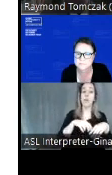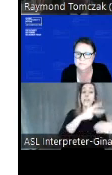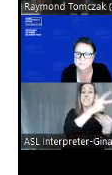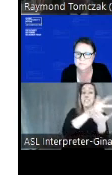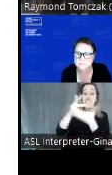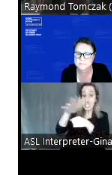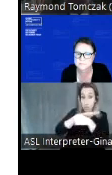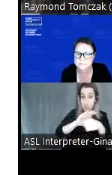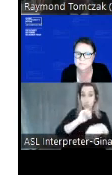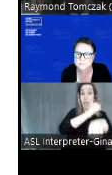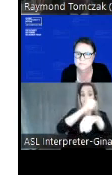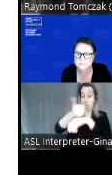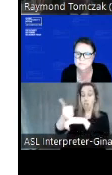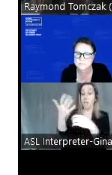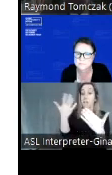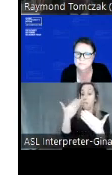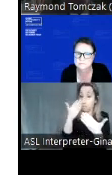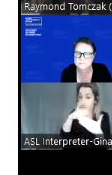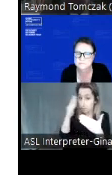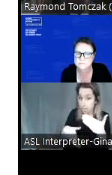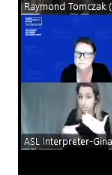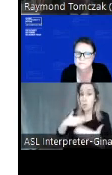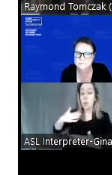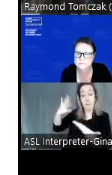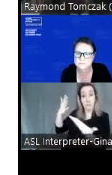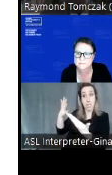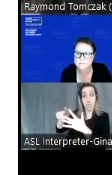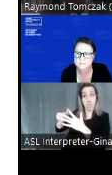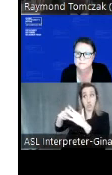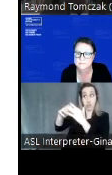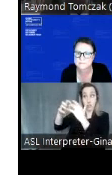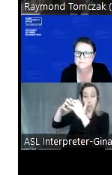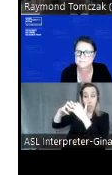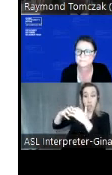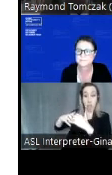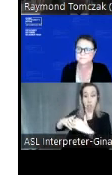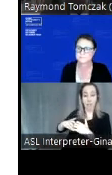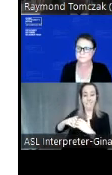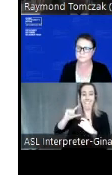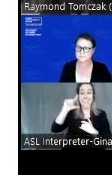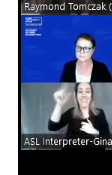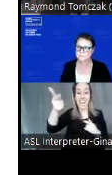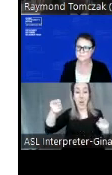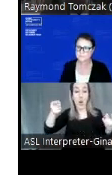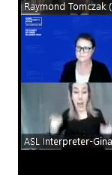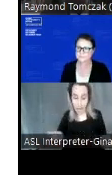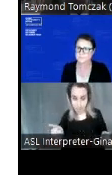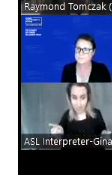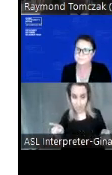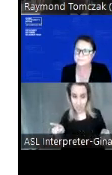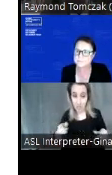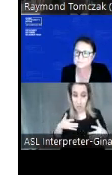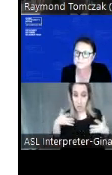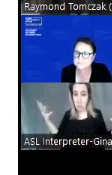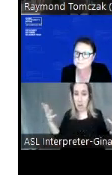built, etc., and perhaps there is a part demolition, but then later find that there is no